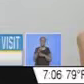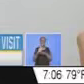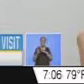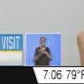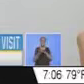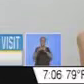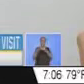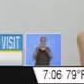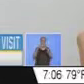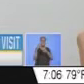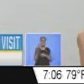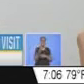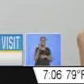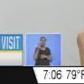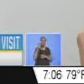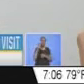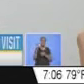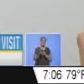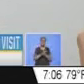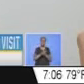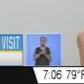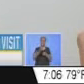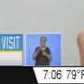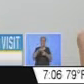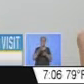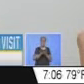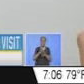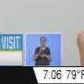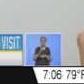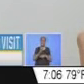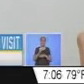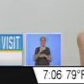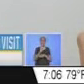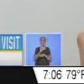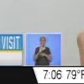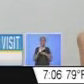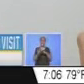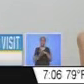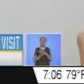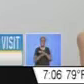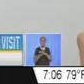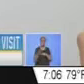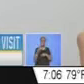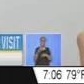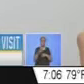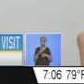settlement. Baker's Bay has also agreed to repair a second home